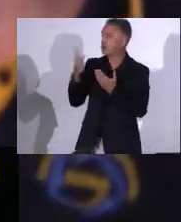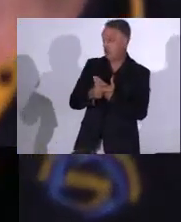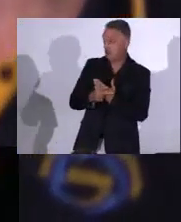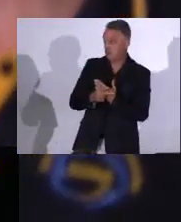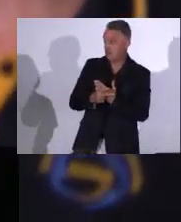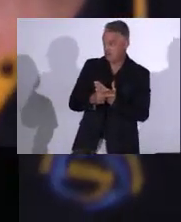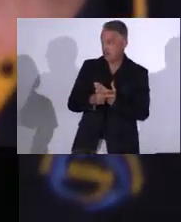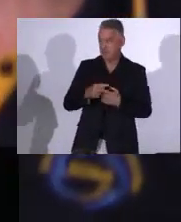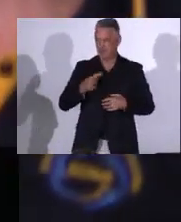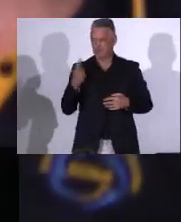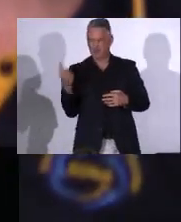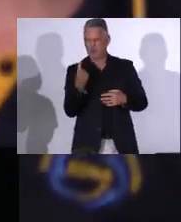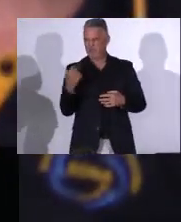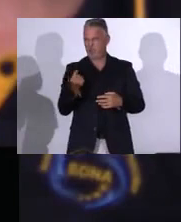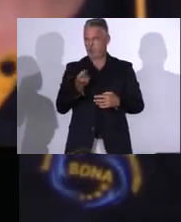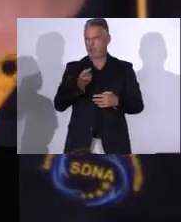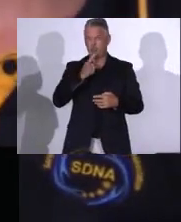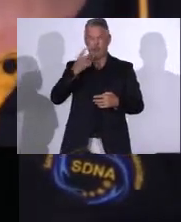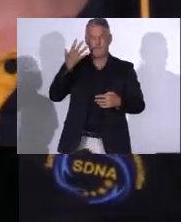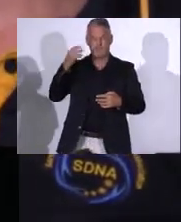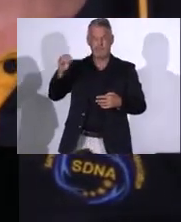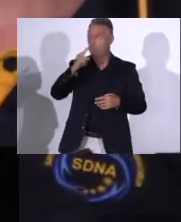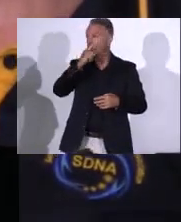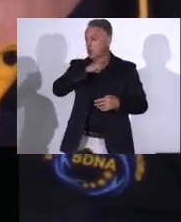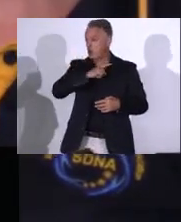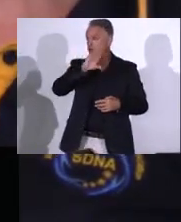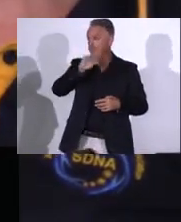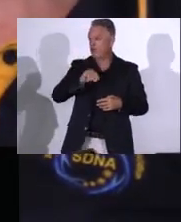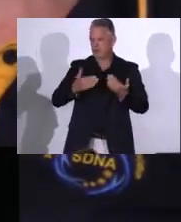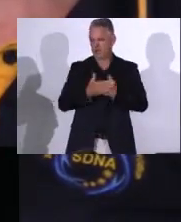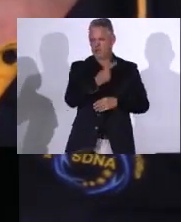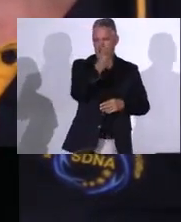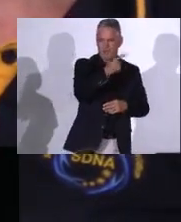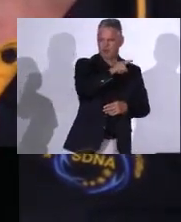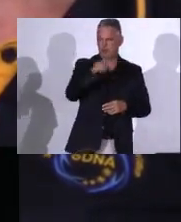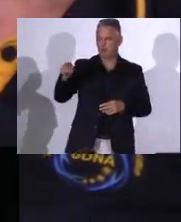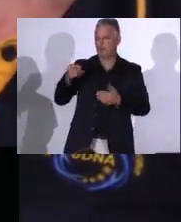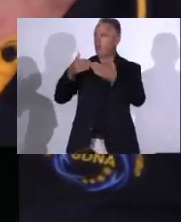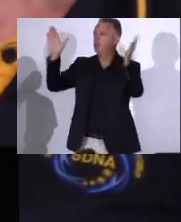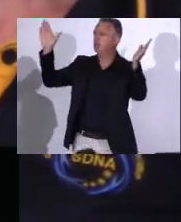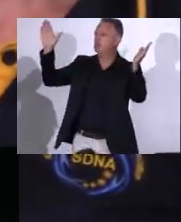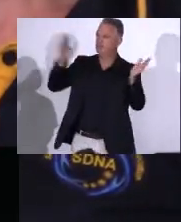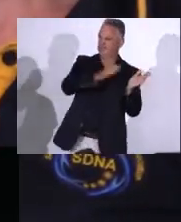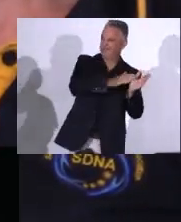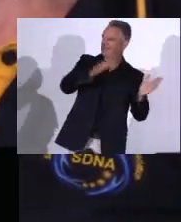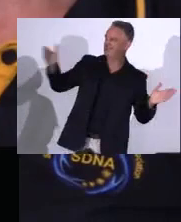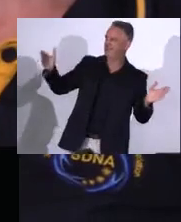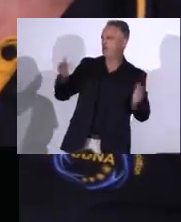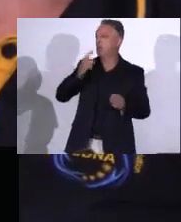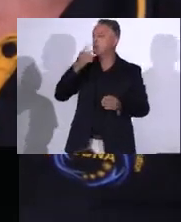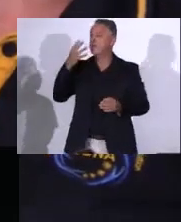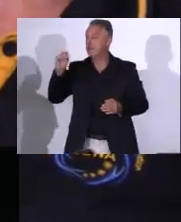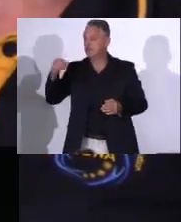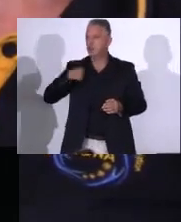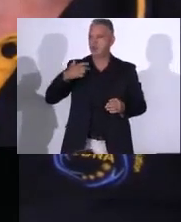over 150 girls from under 11s up to opens that represent the association, and we wanted to marry